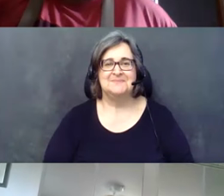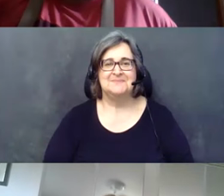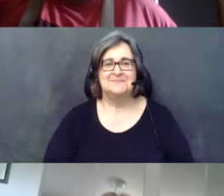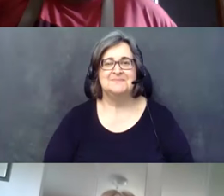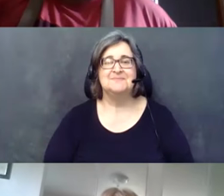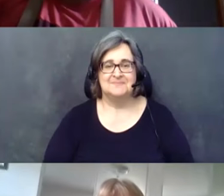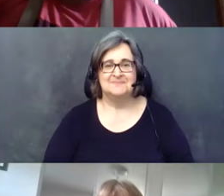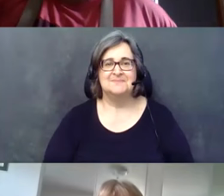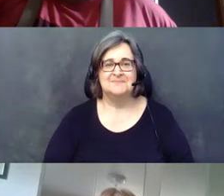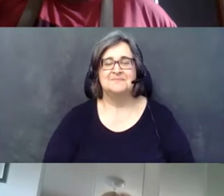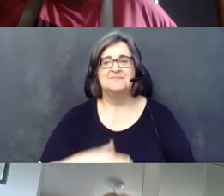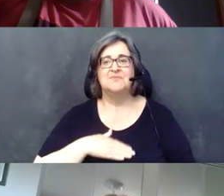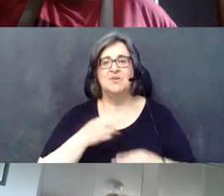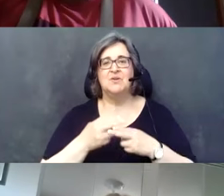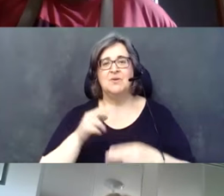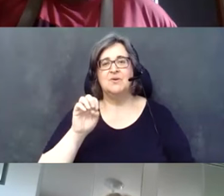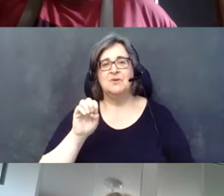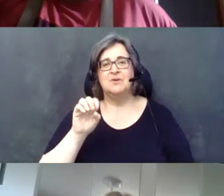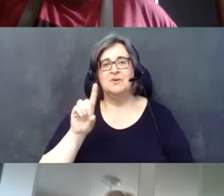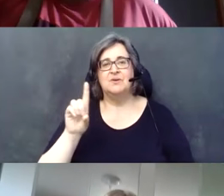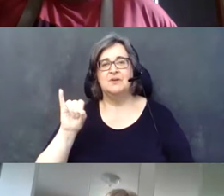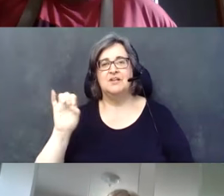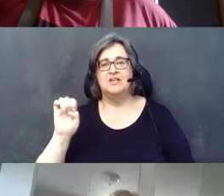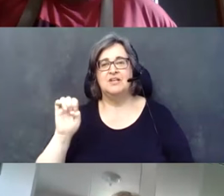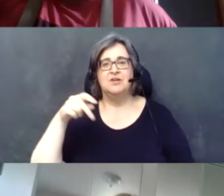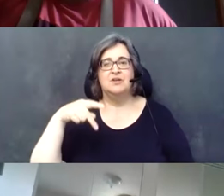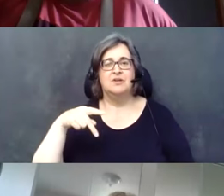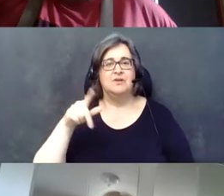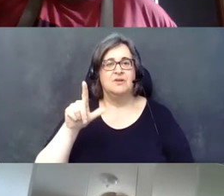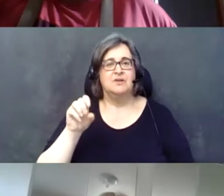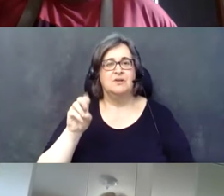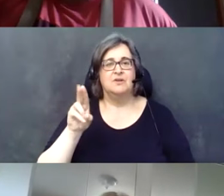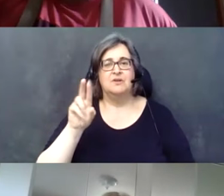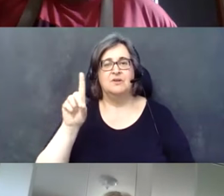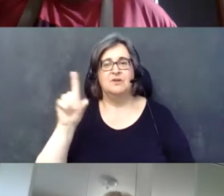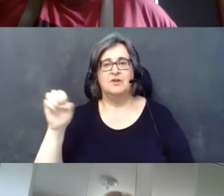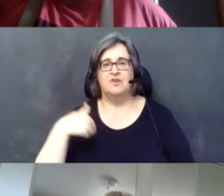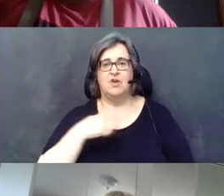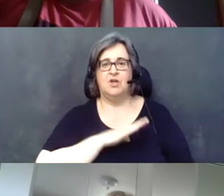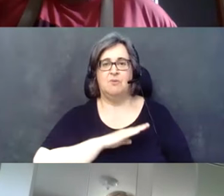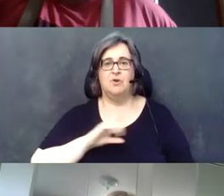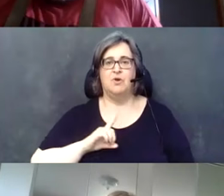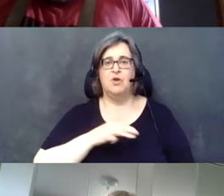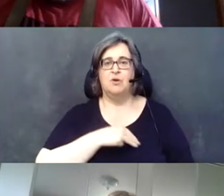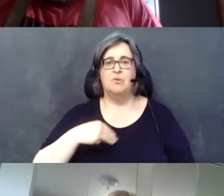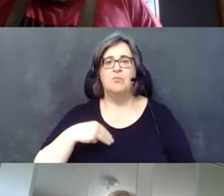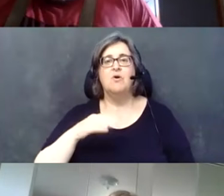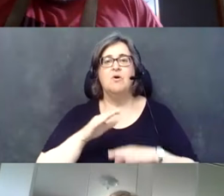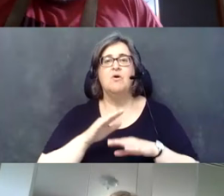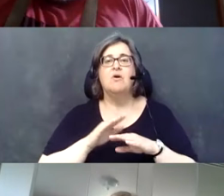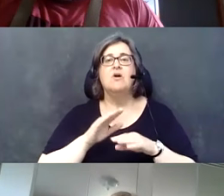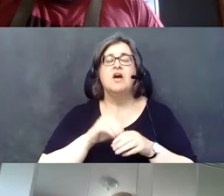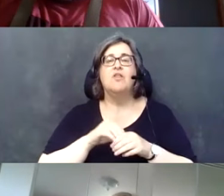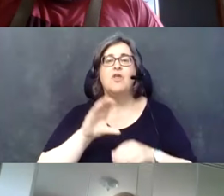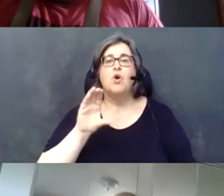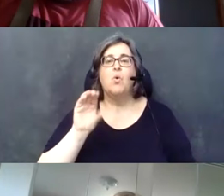Okay, my name's Eddie Plurd. I'm a board member of the Oregon Council on Developmental